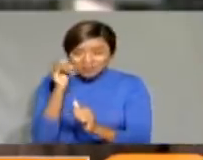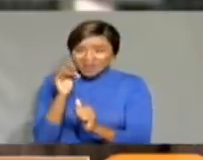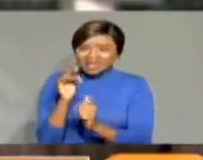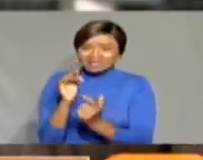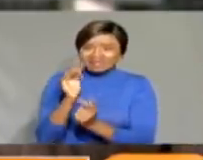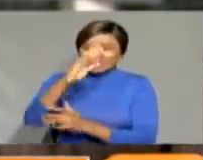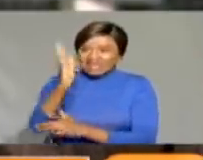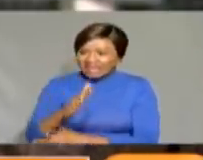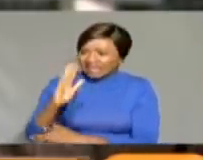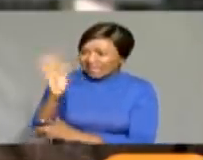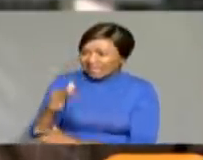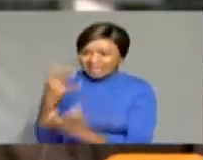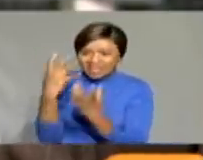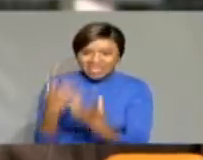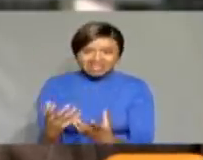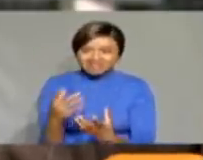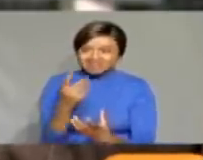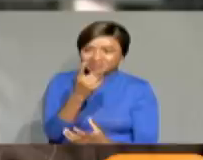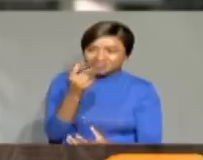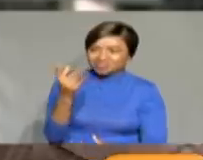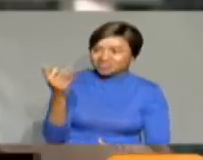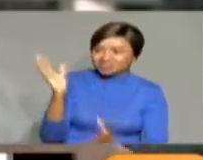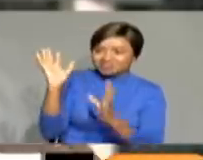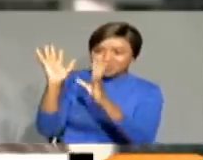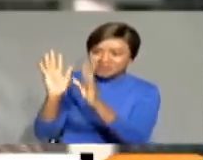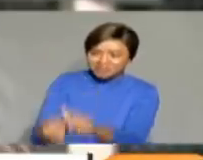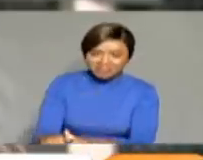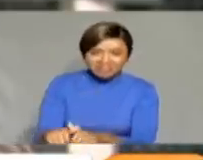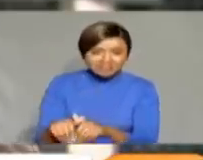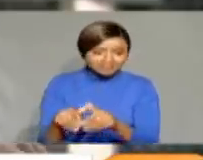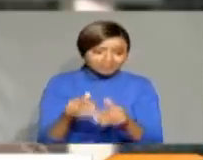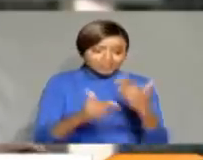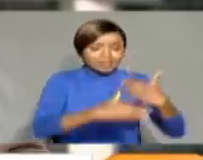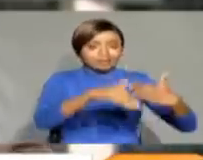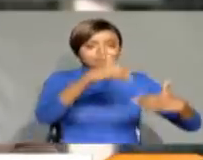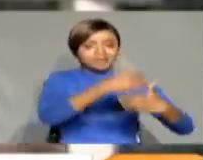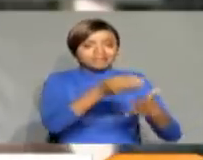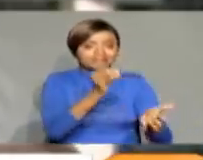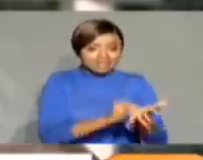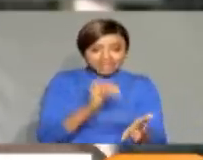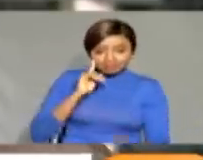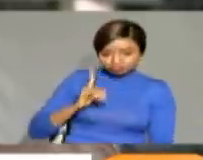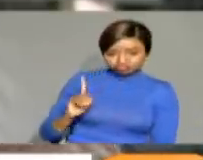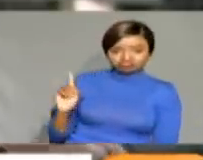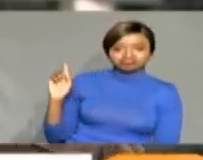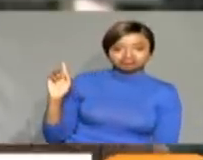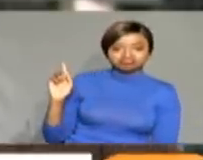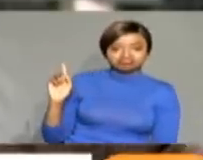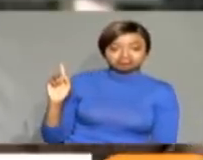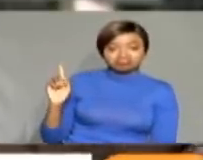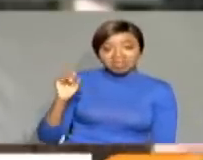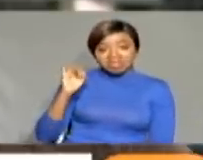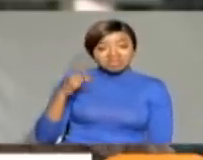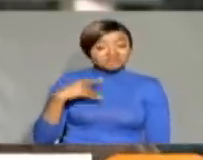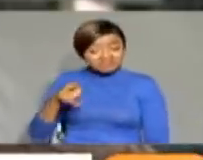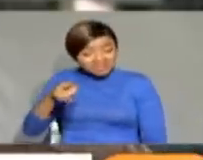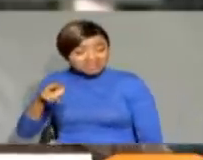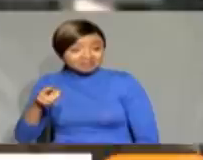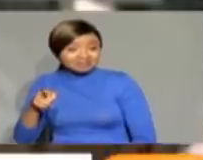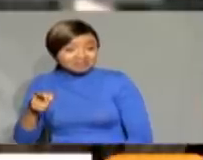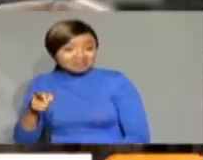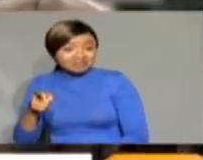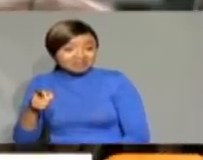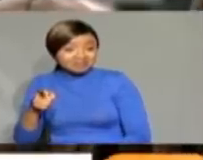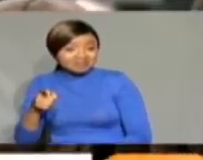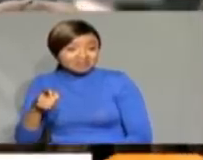inhabitable, I had to pull it down and put another one like this. If I had to do that and